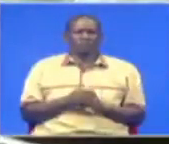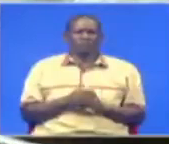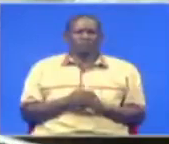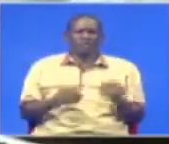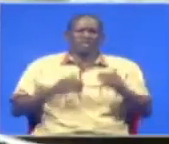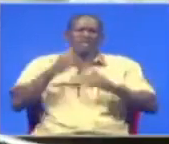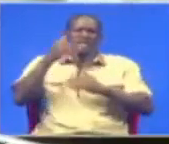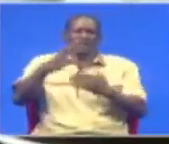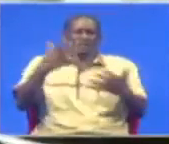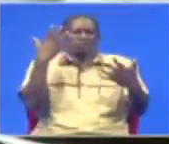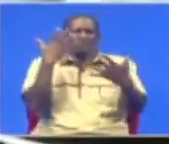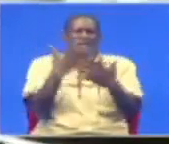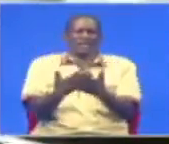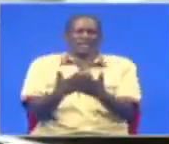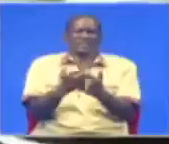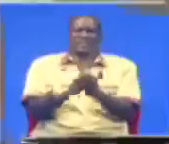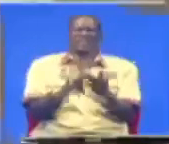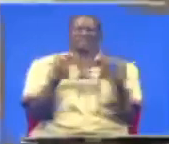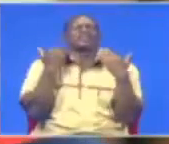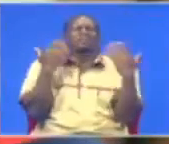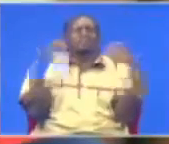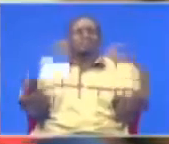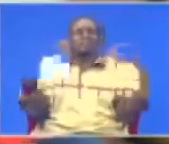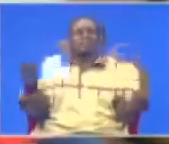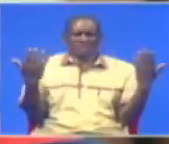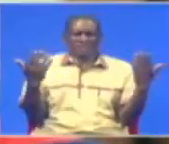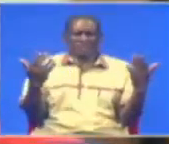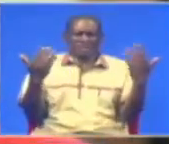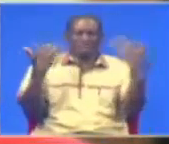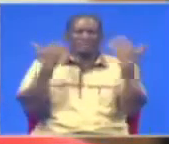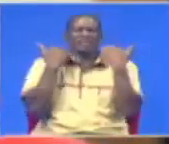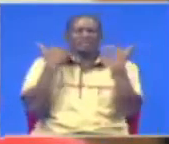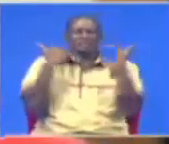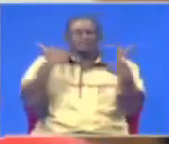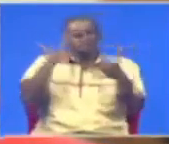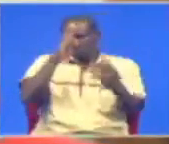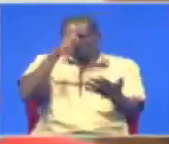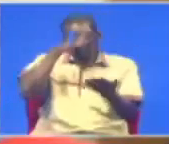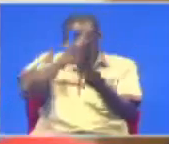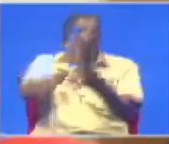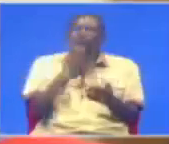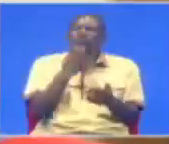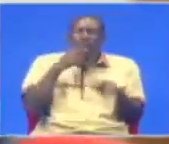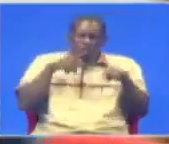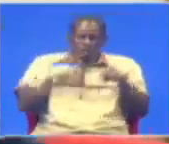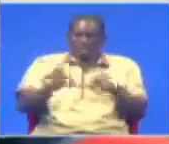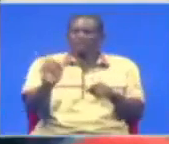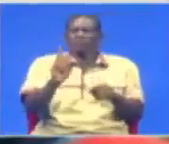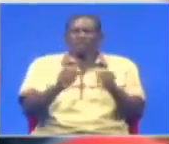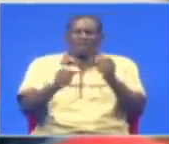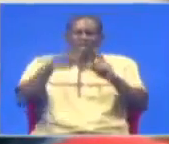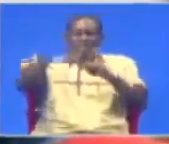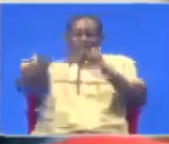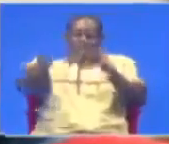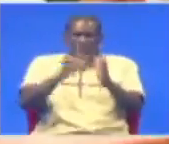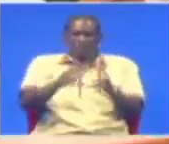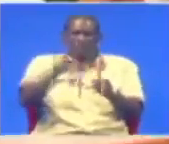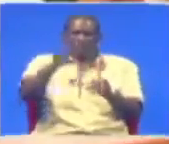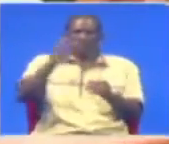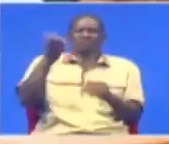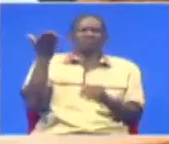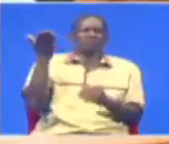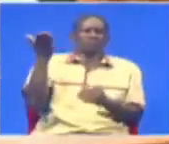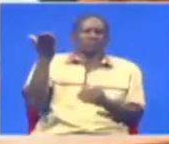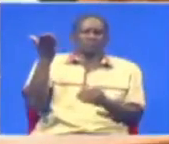After being arrested and spending the night at Central Police Station on Tuesday here in Nairobi, activist Edwin Kiama